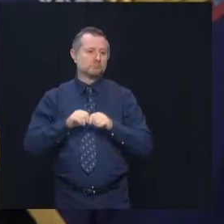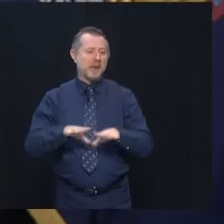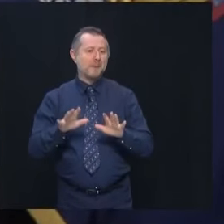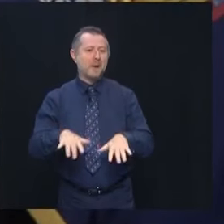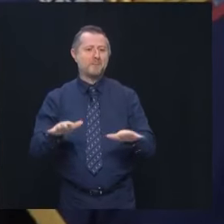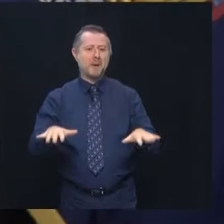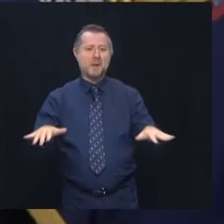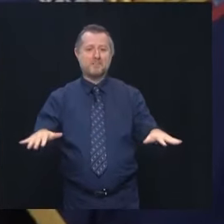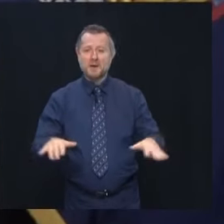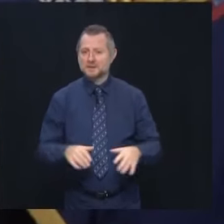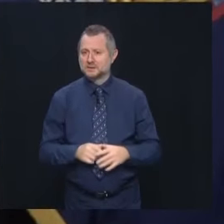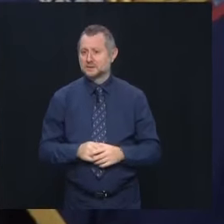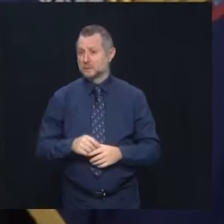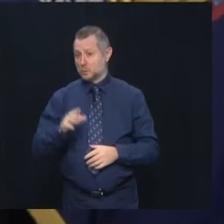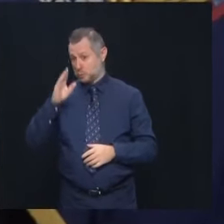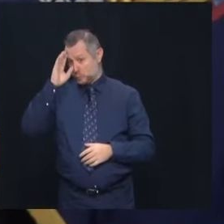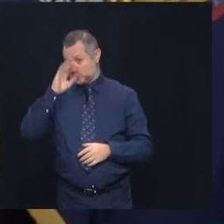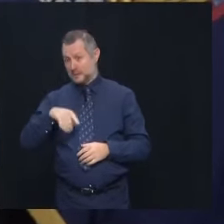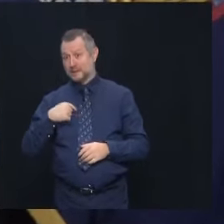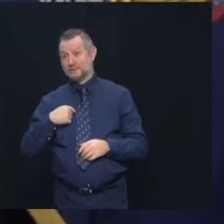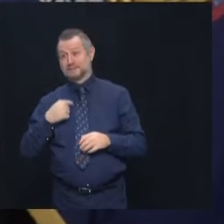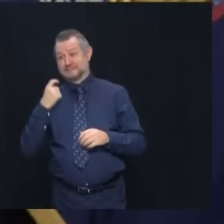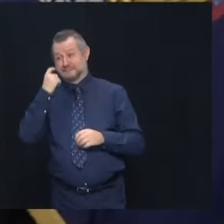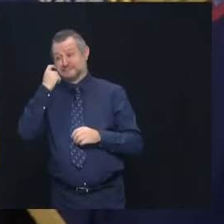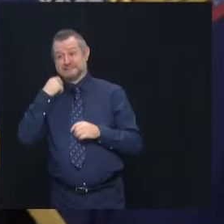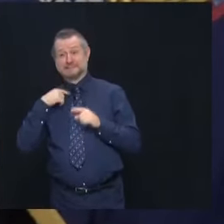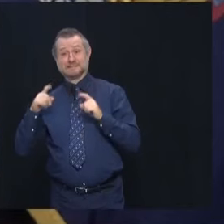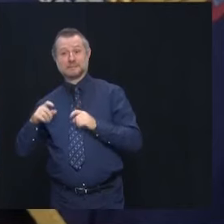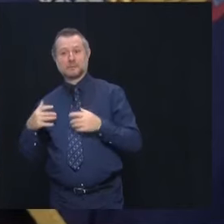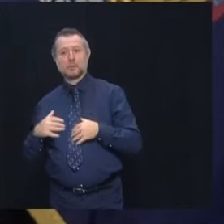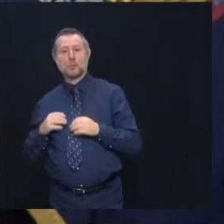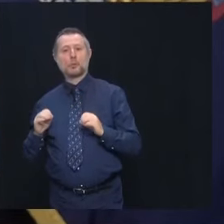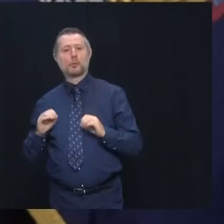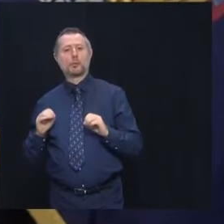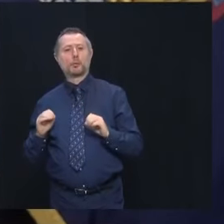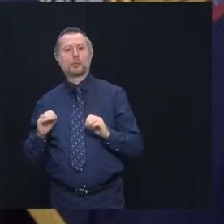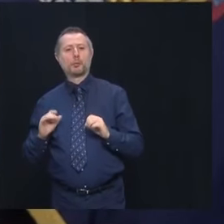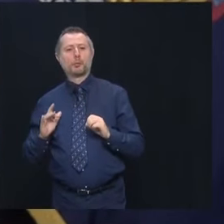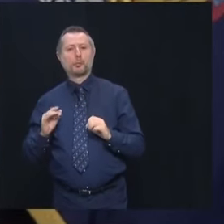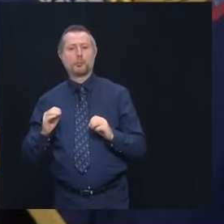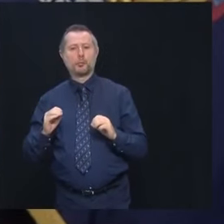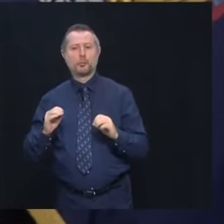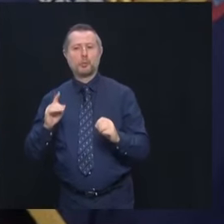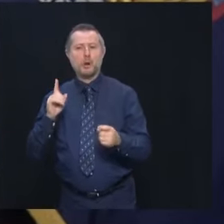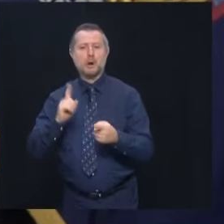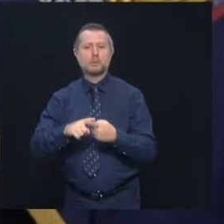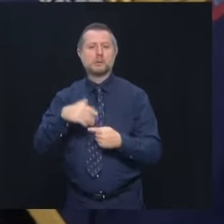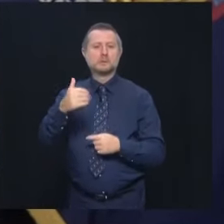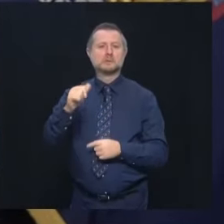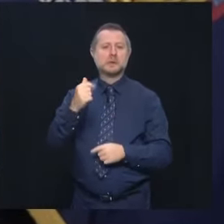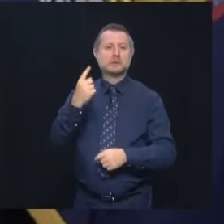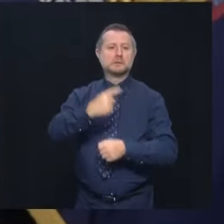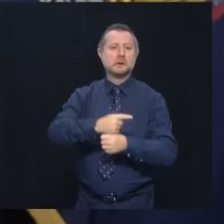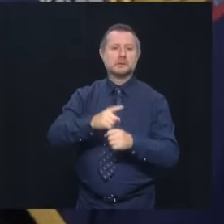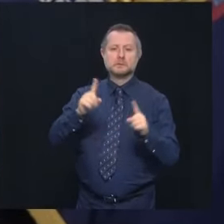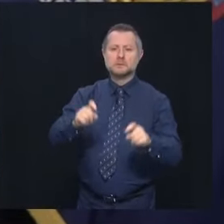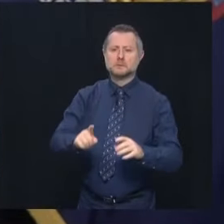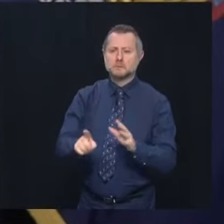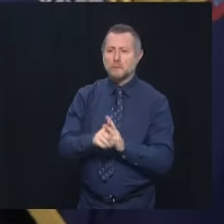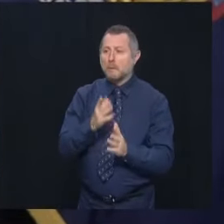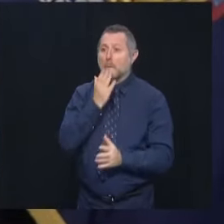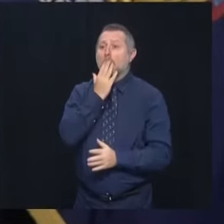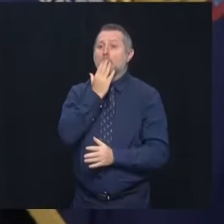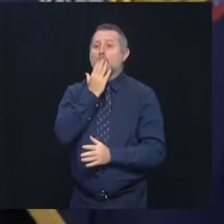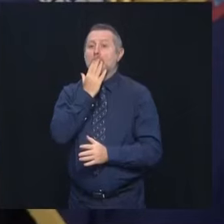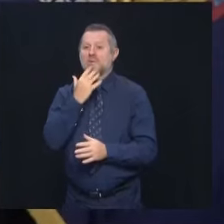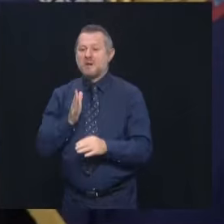Well, we did a test on day one, but then we didn't test again until day 10. And lo and behold, from day one